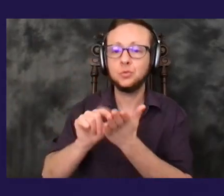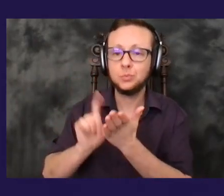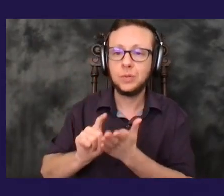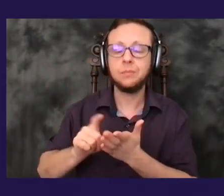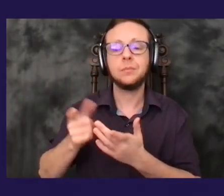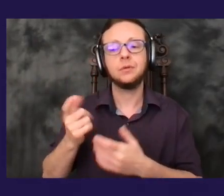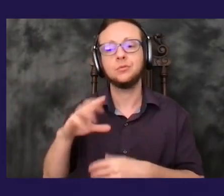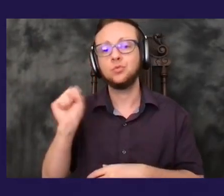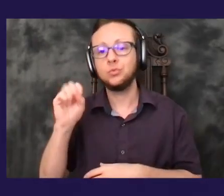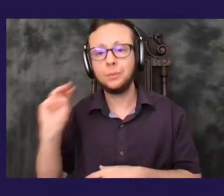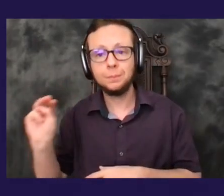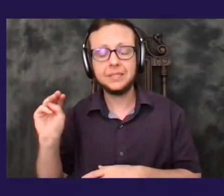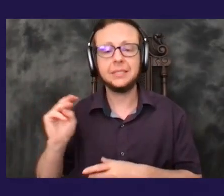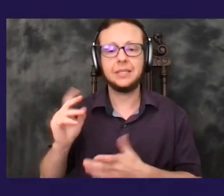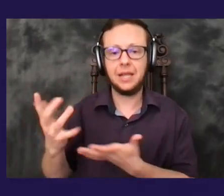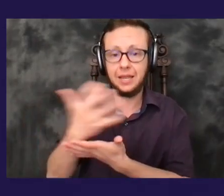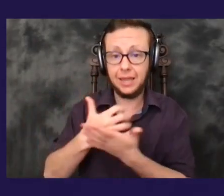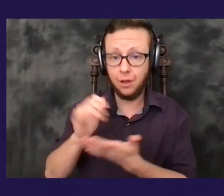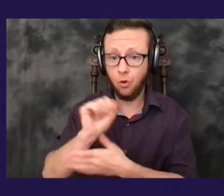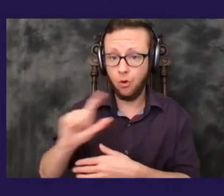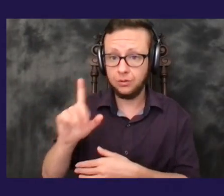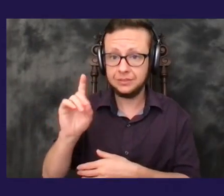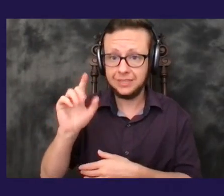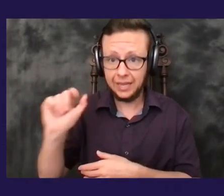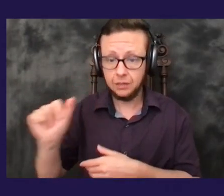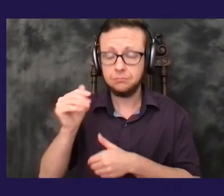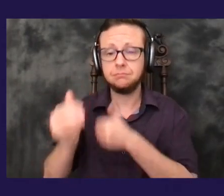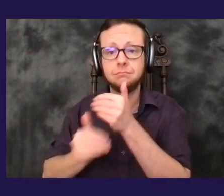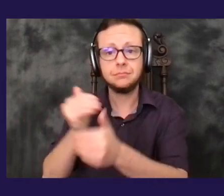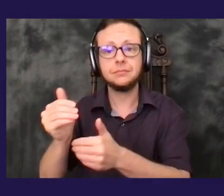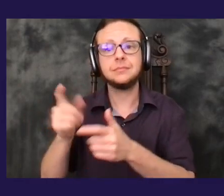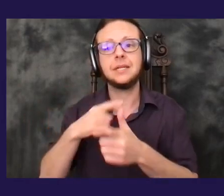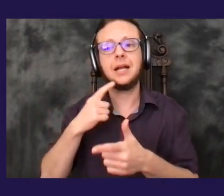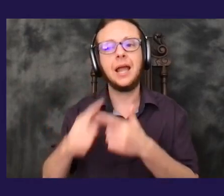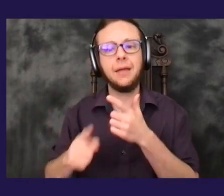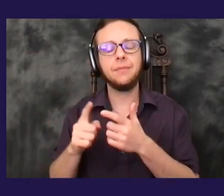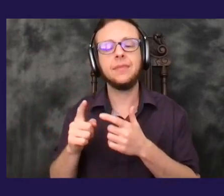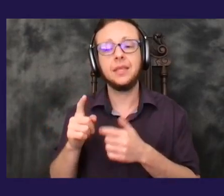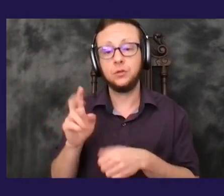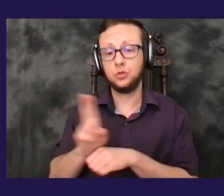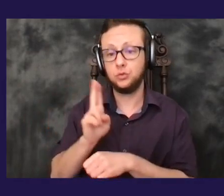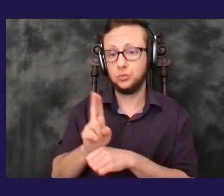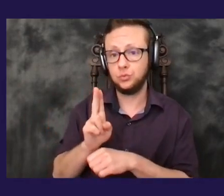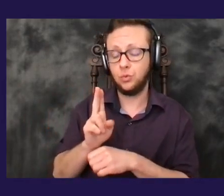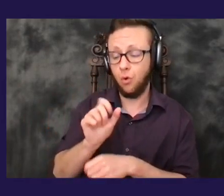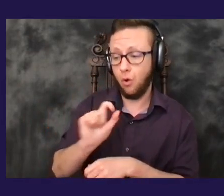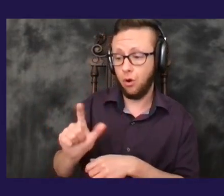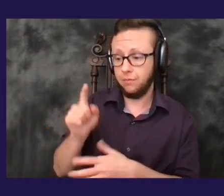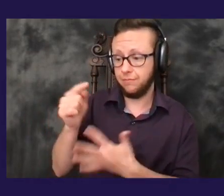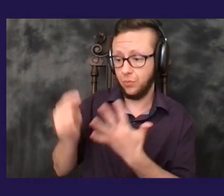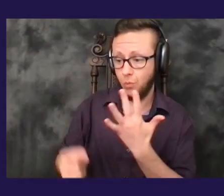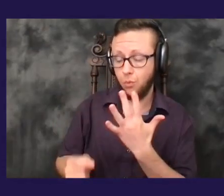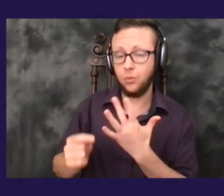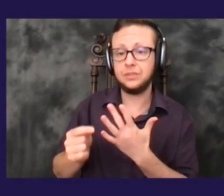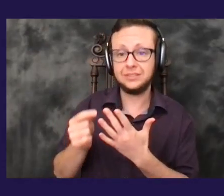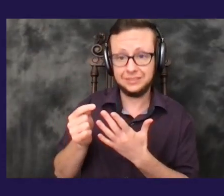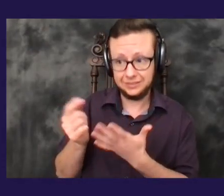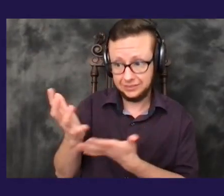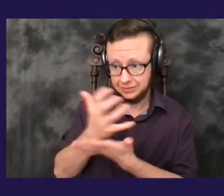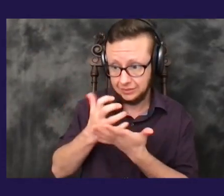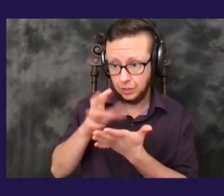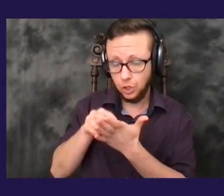social media, collecting all that data, processing it, and then turning all of those insights gleaned into